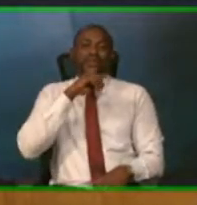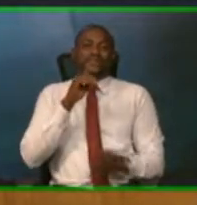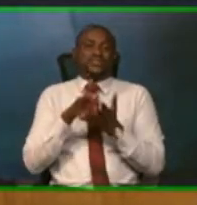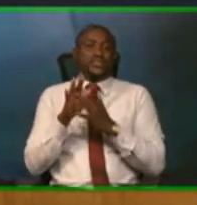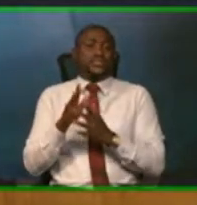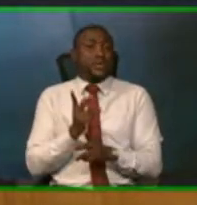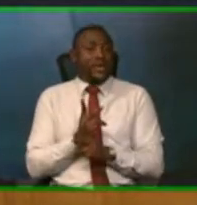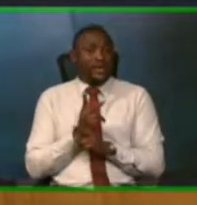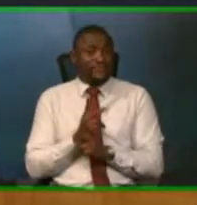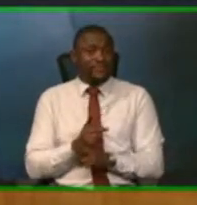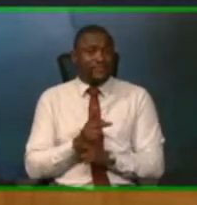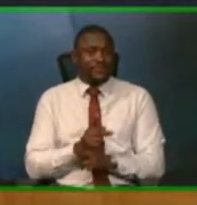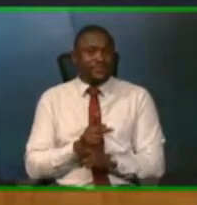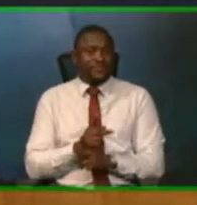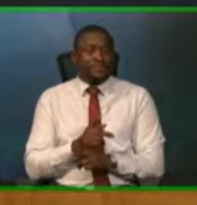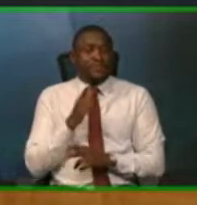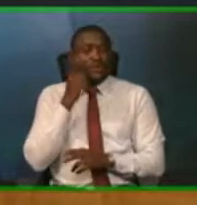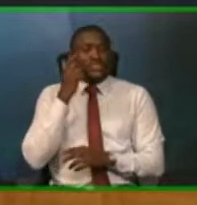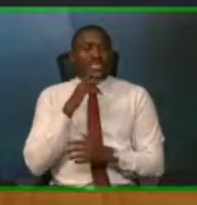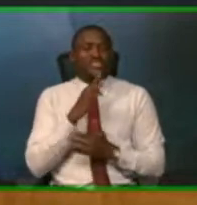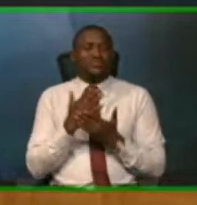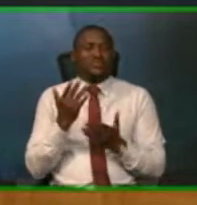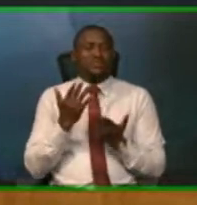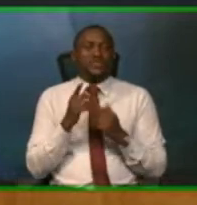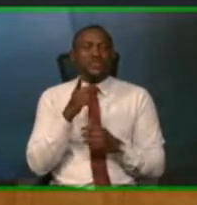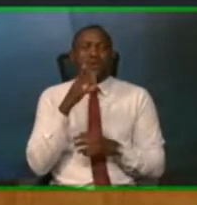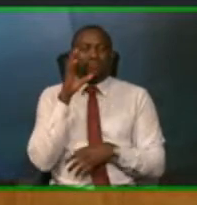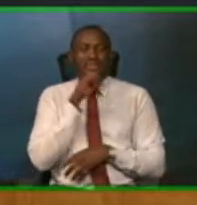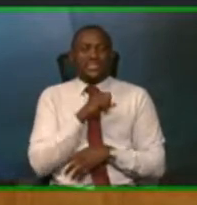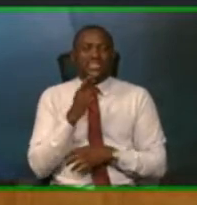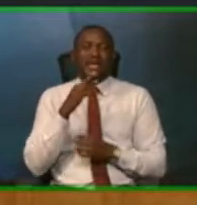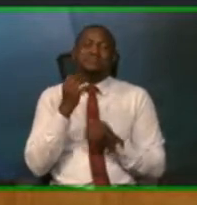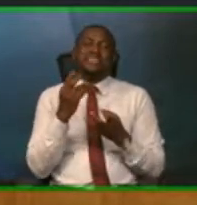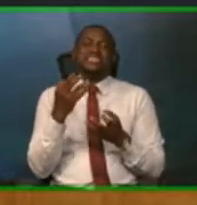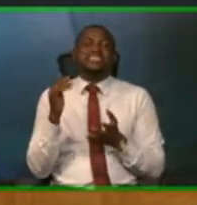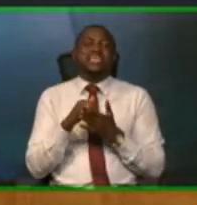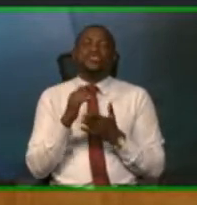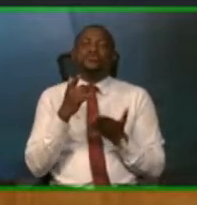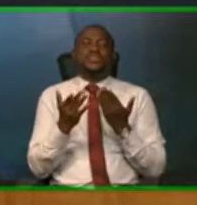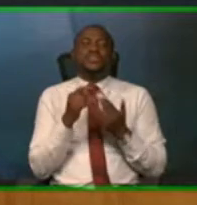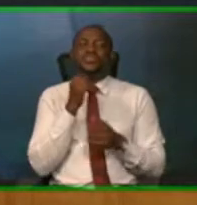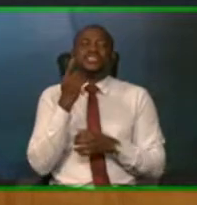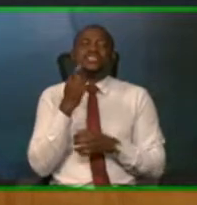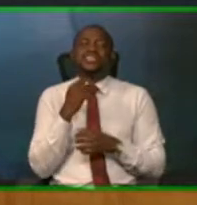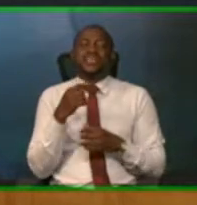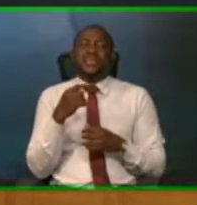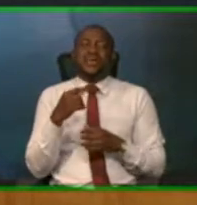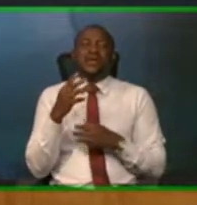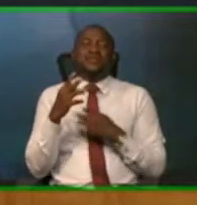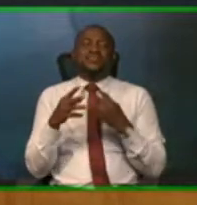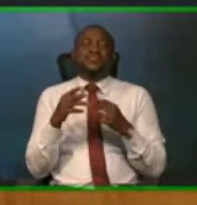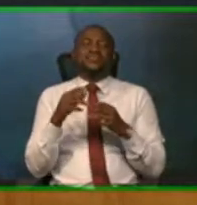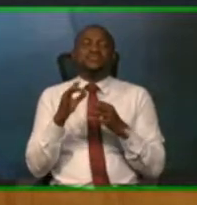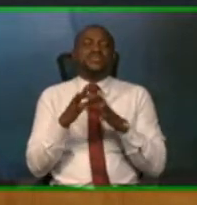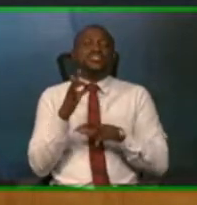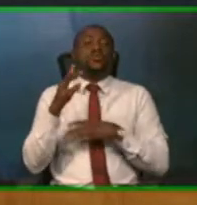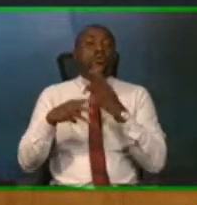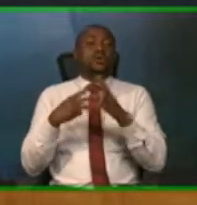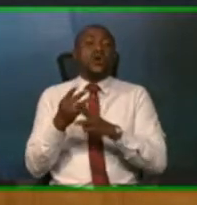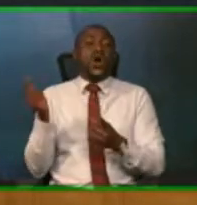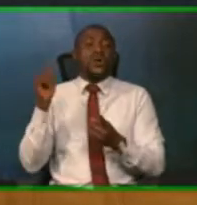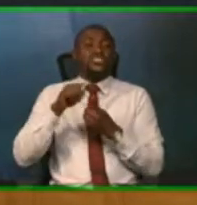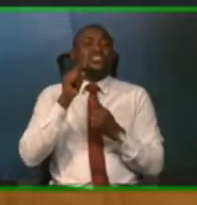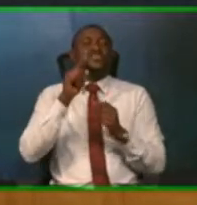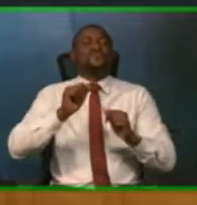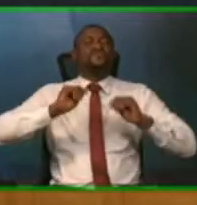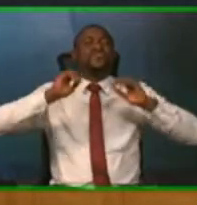careful, because there may be something you are missing. There are many things you will never understand about the realm of the spirit until you submit yourself